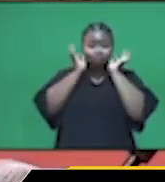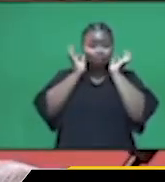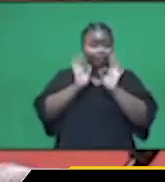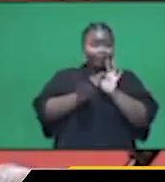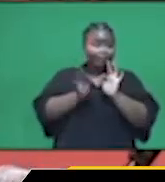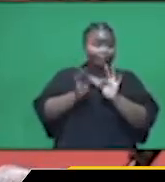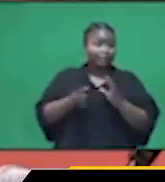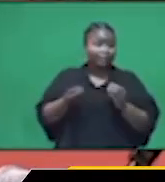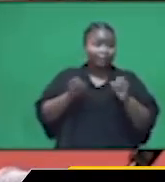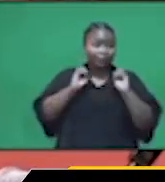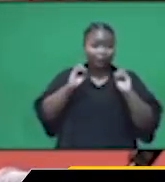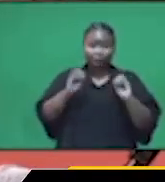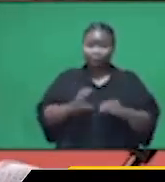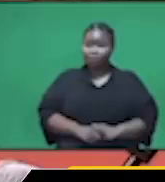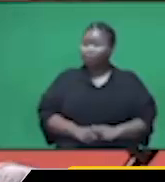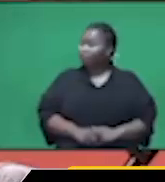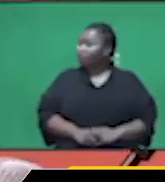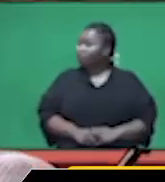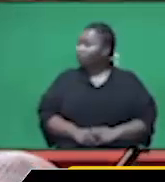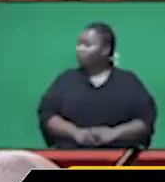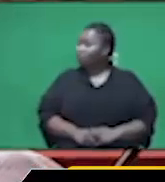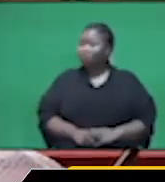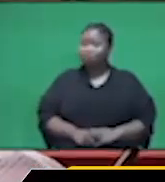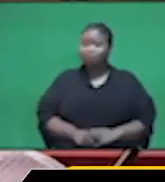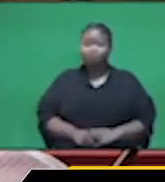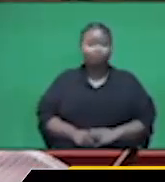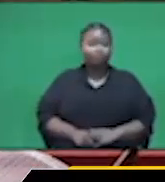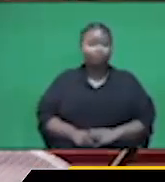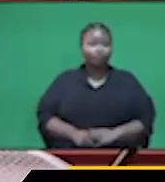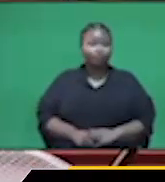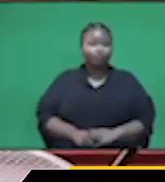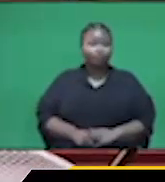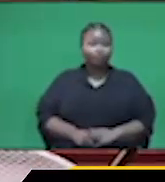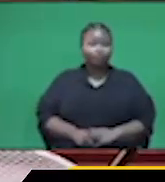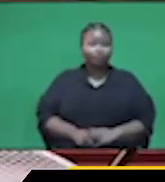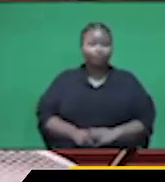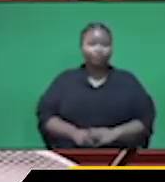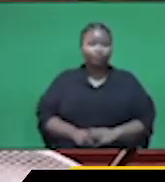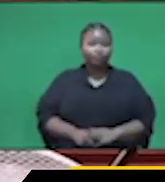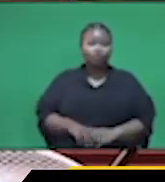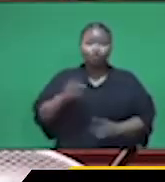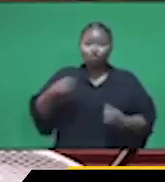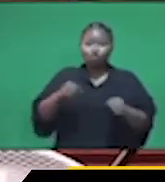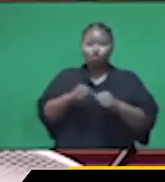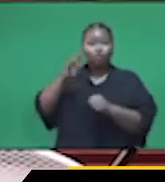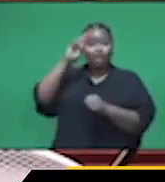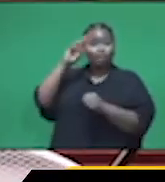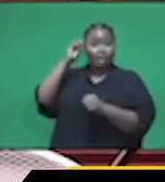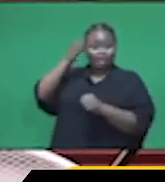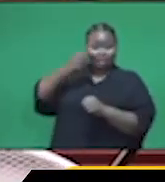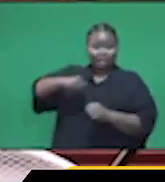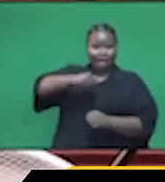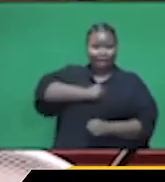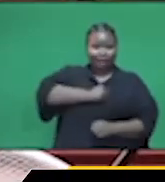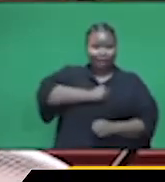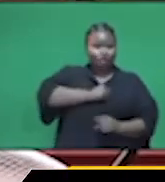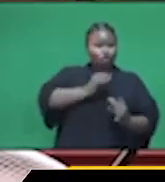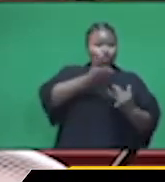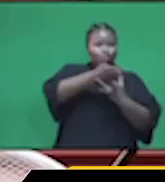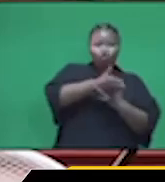on Cuba by American empire. You have reminded us through